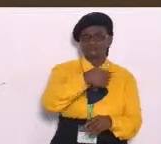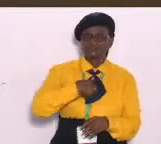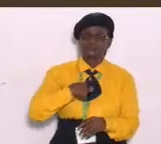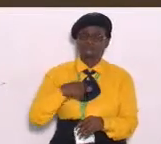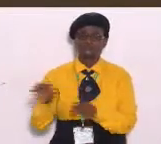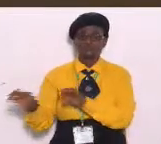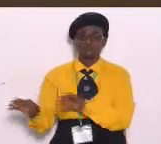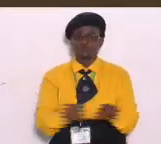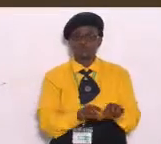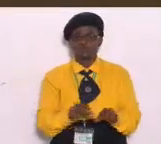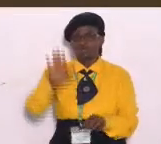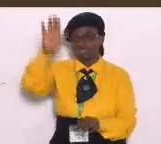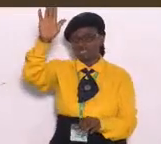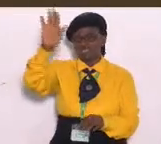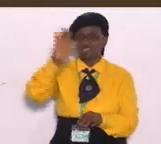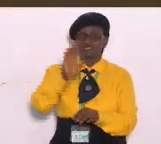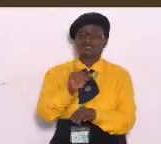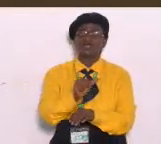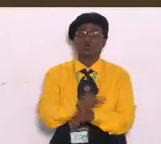Do his work